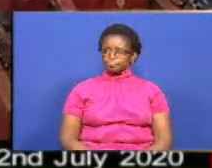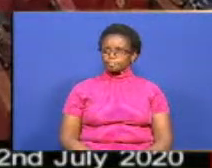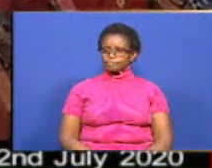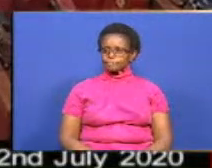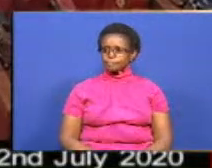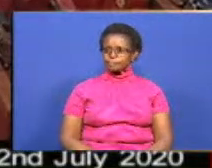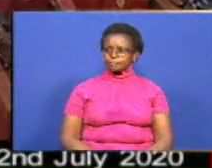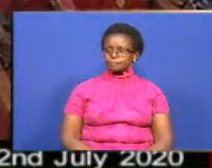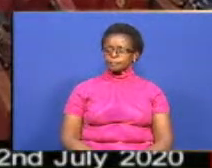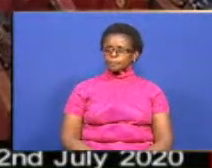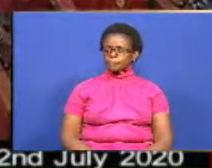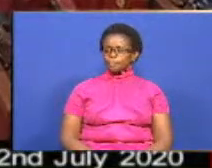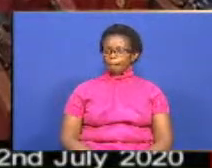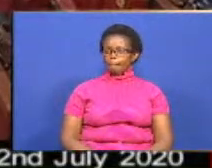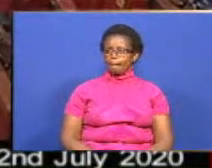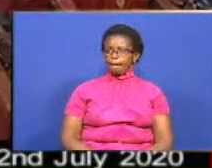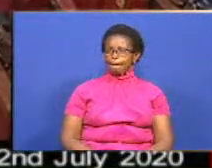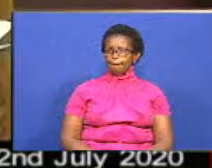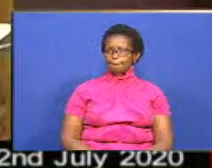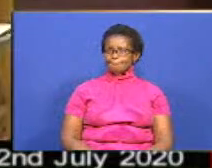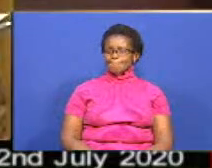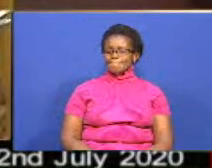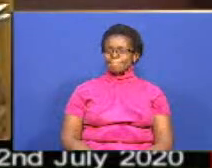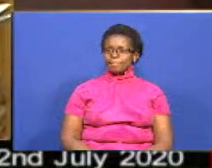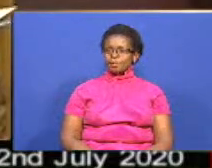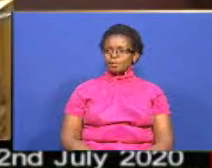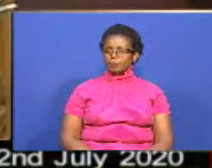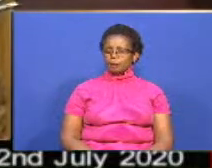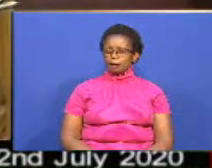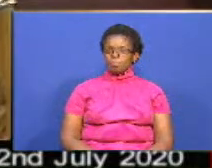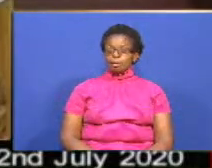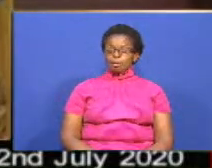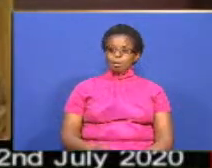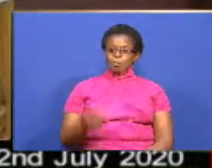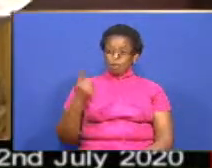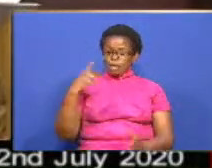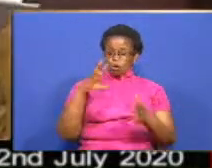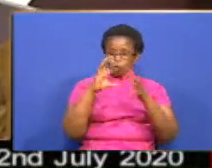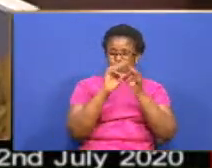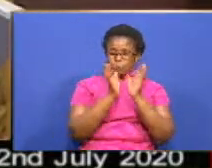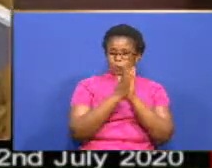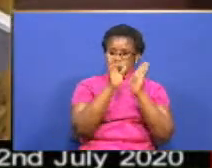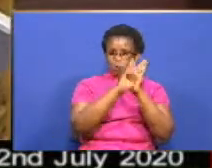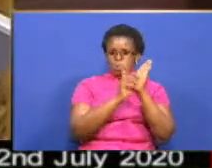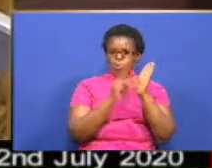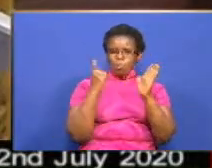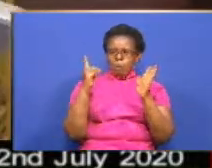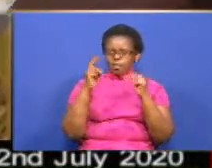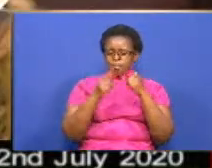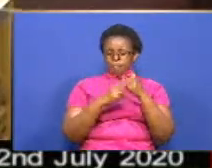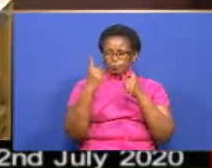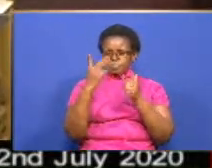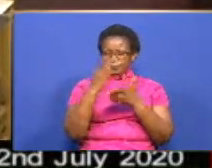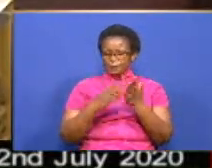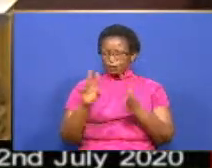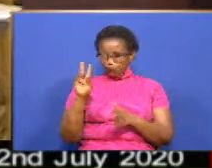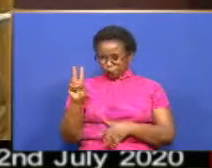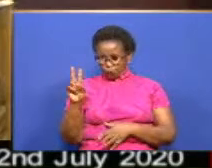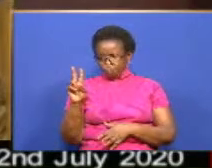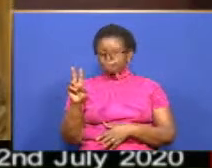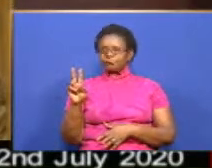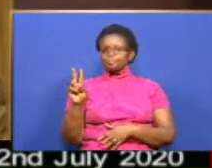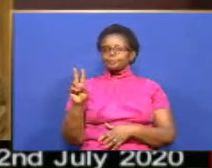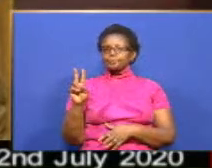Right? We of the House that I put the question. That pursuant to the provisions of standing under 171, subsection 2, and further